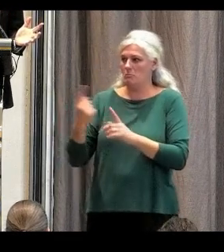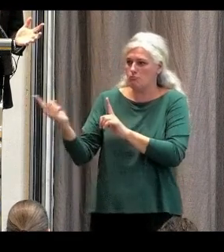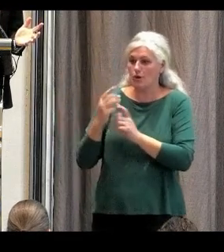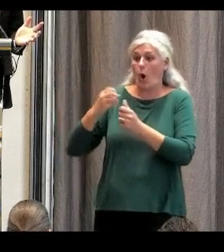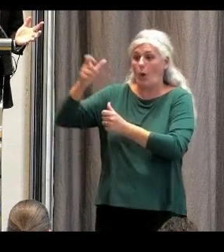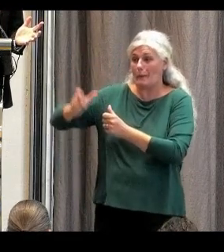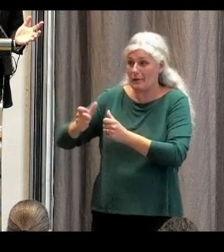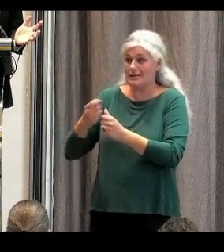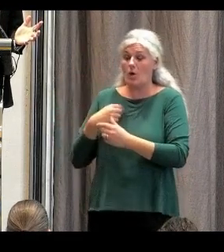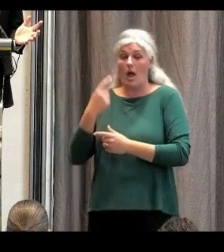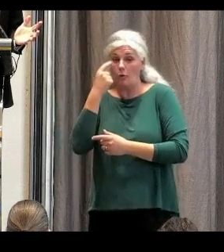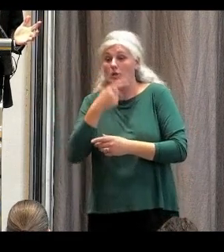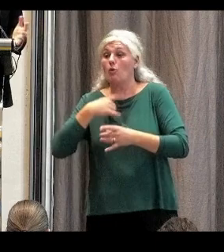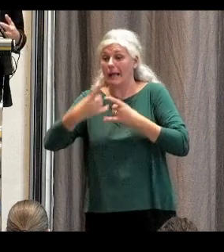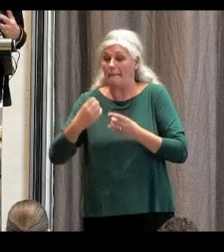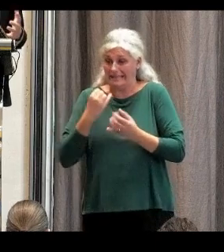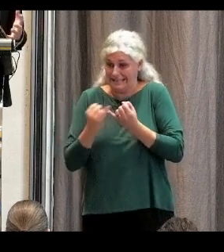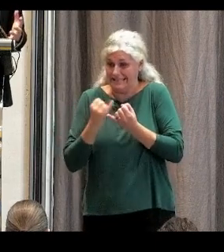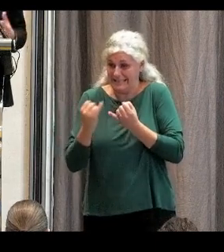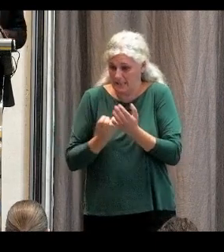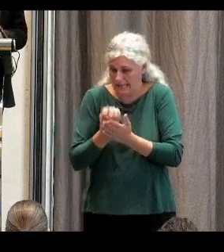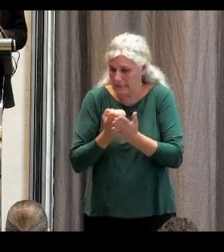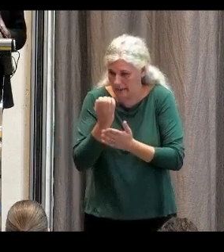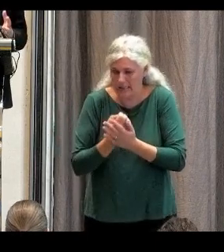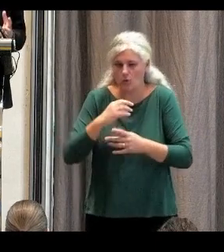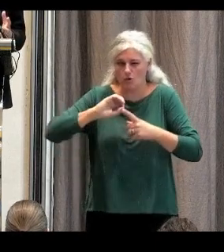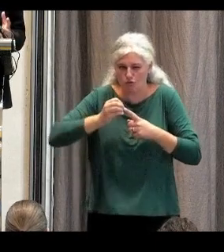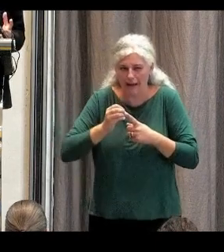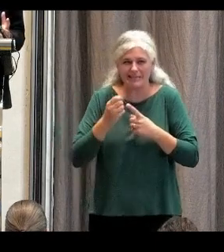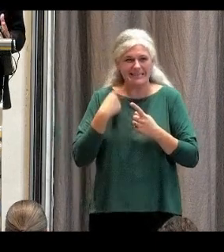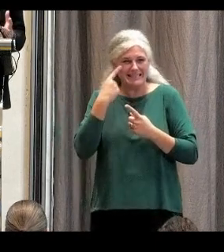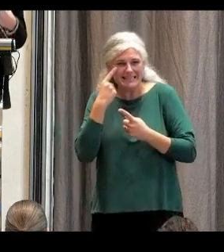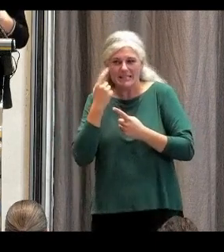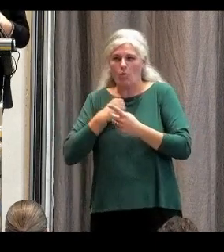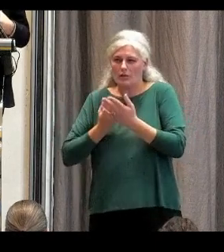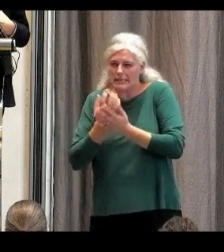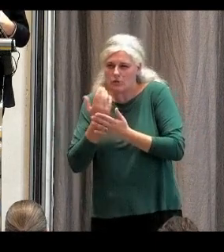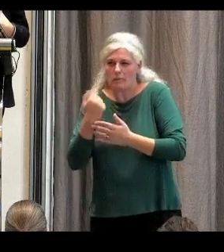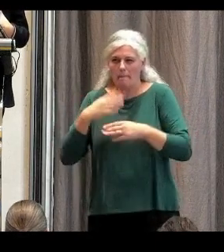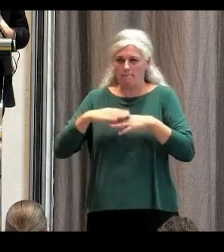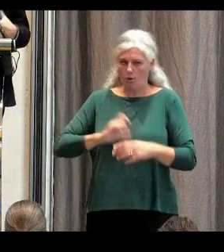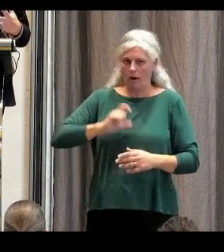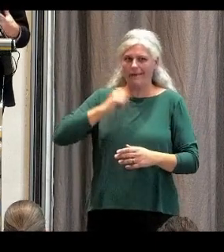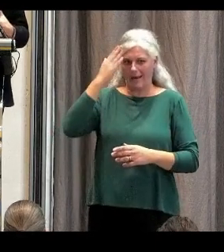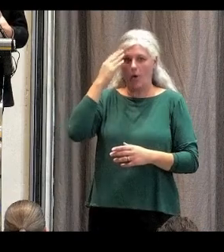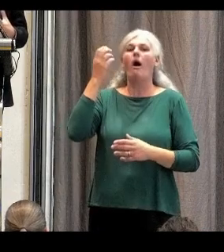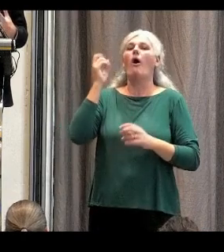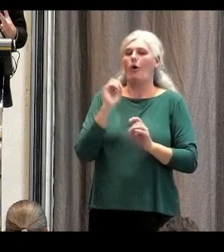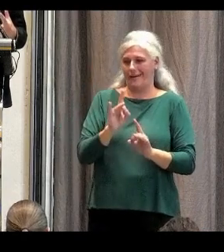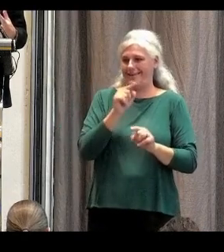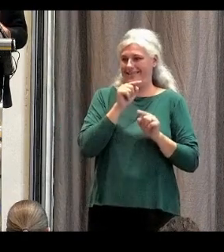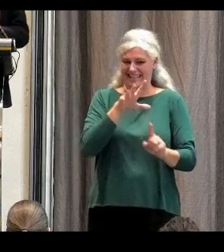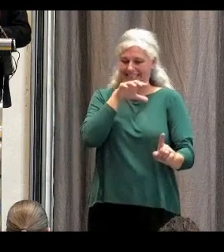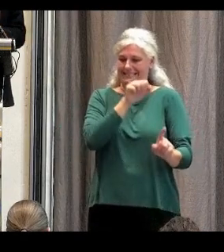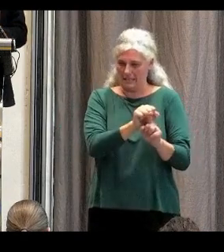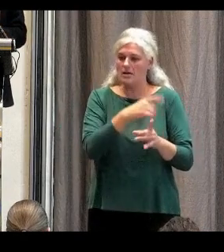within clinic. So I spend a lot of time in clinic phoning around trying to get eyewitness descriptions to help me be more confident about what it